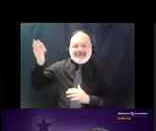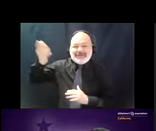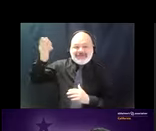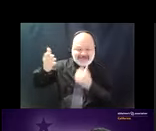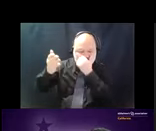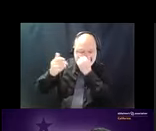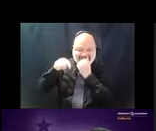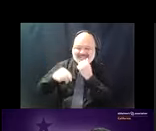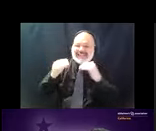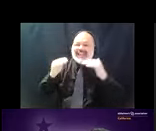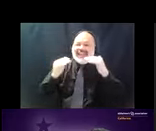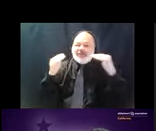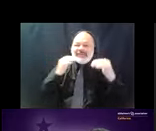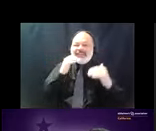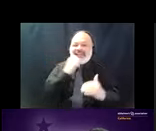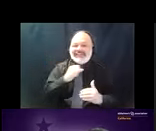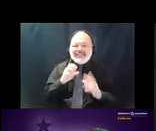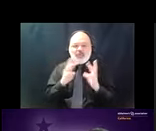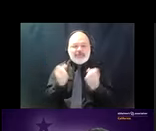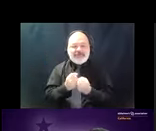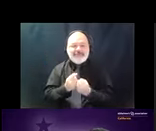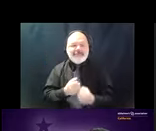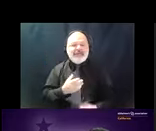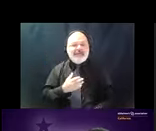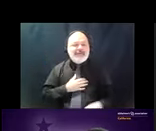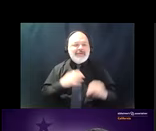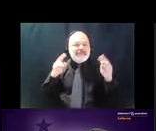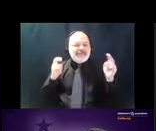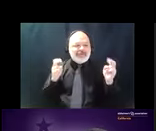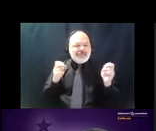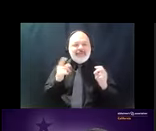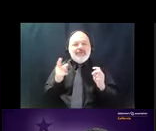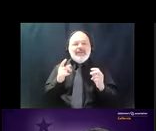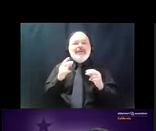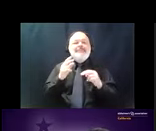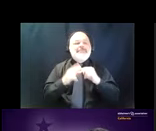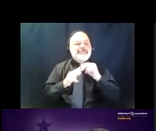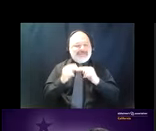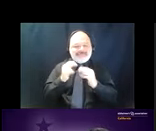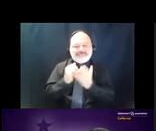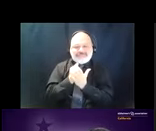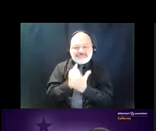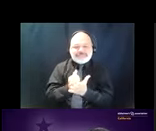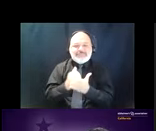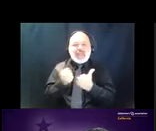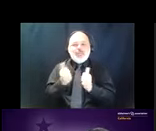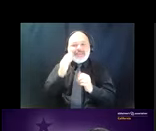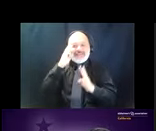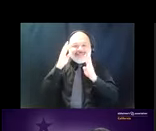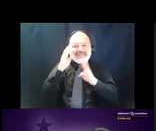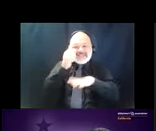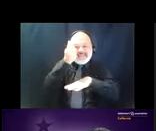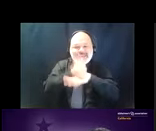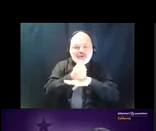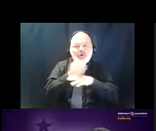equity in aging webinar. My topic will be about building community and how can we create opportunities for and